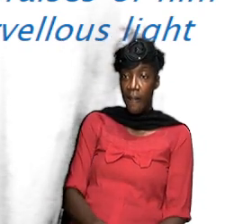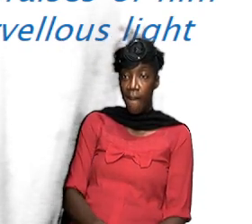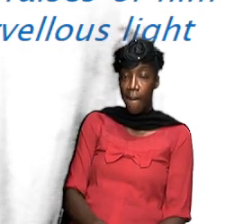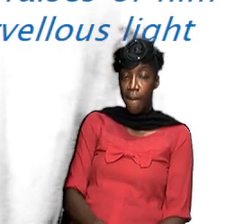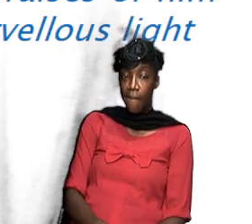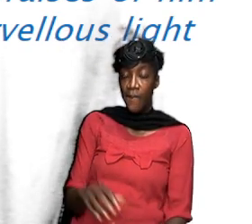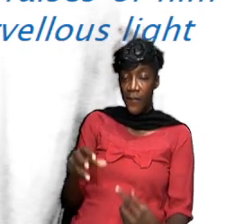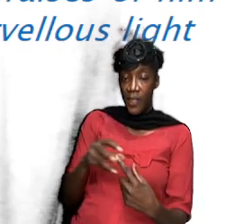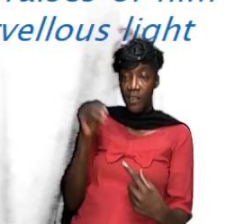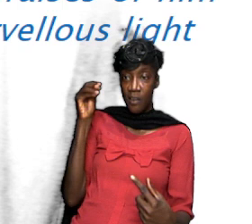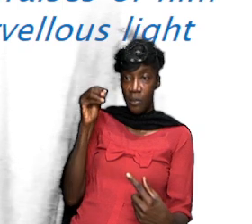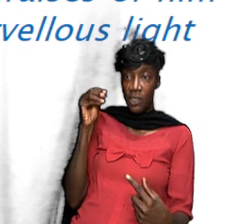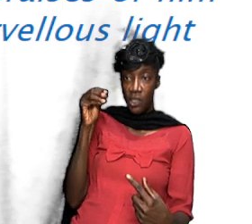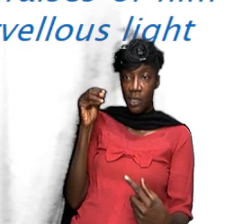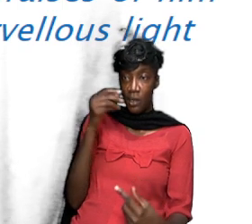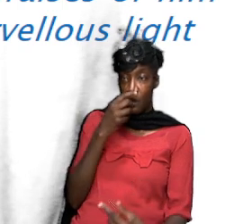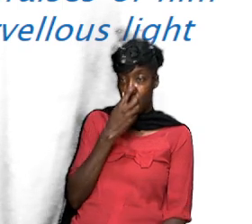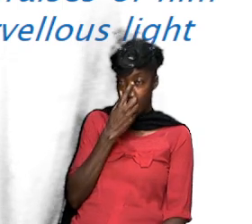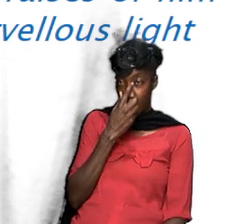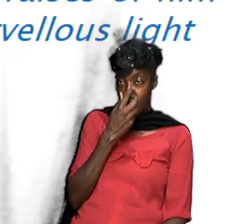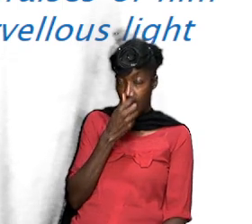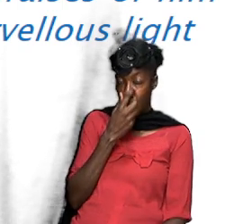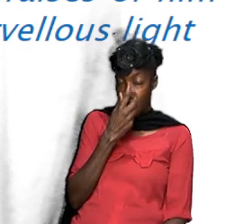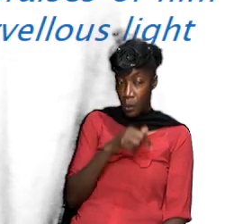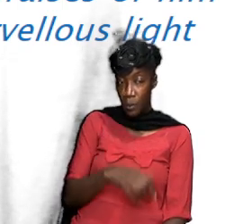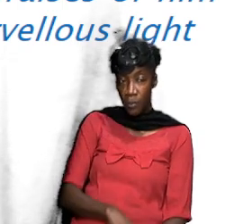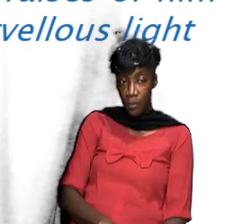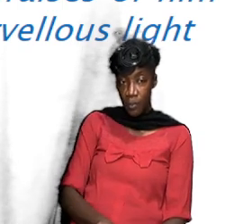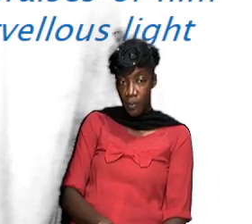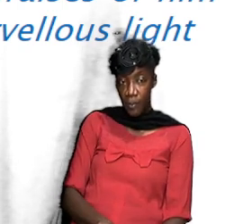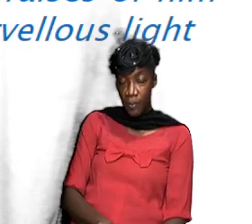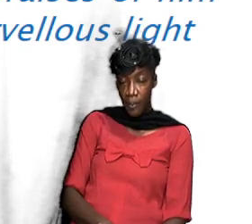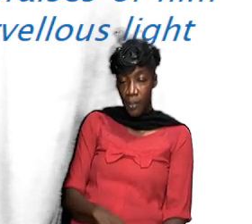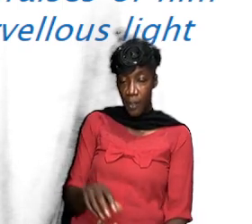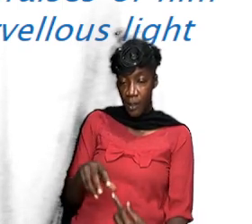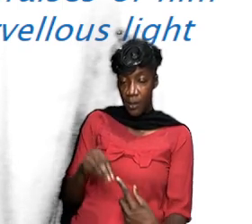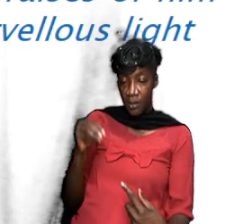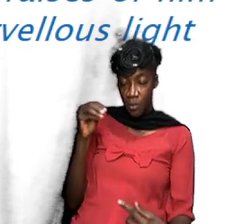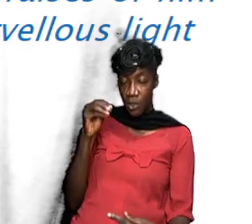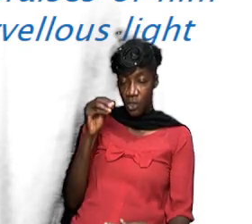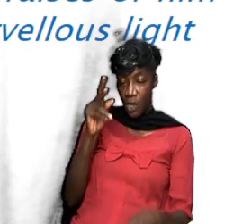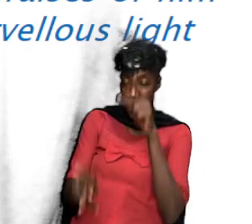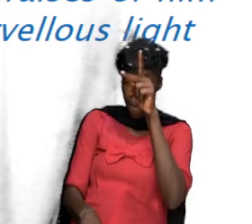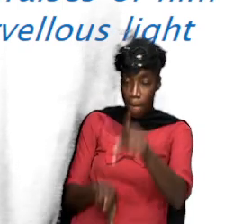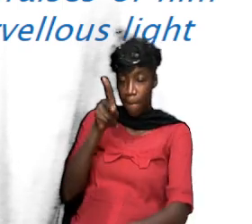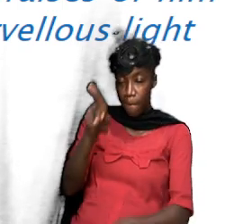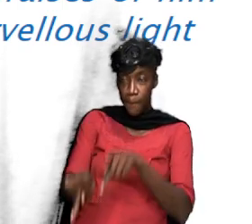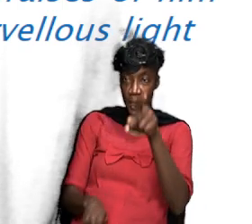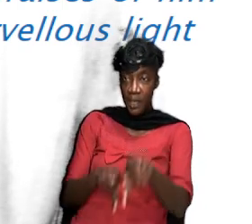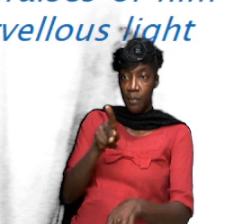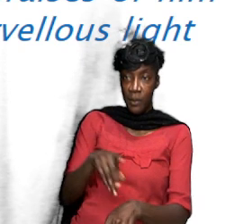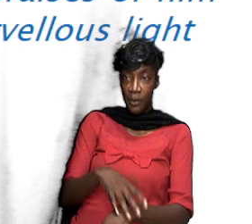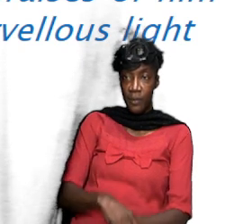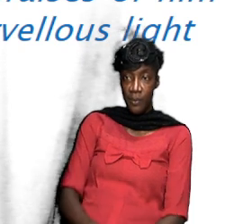9. We are special. Peter said, we are a special set of people. He